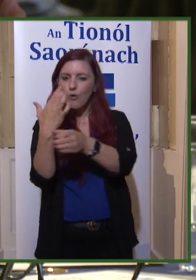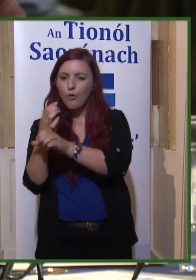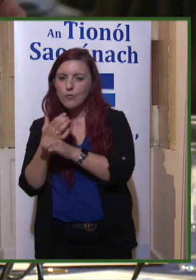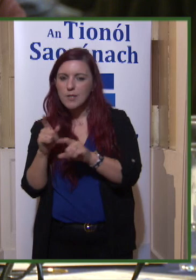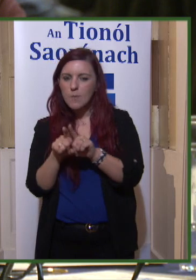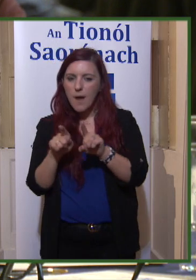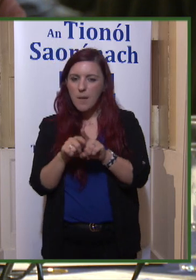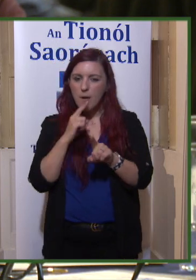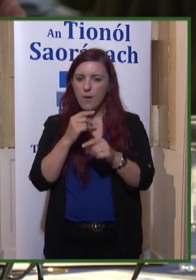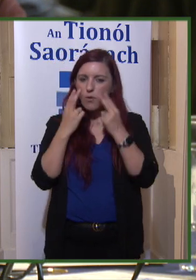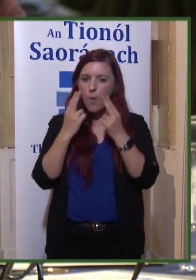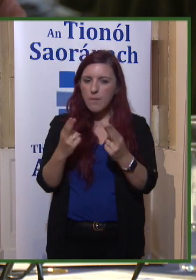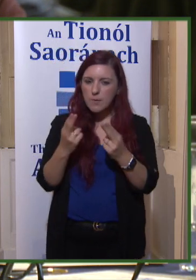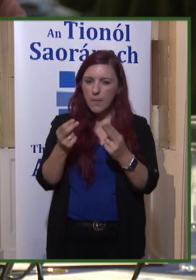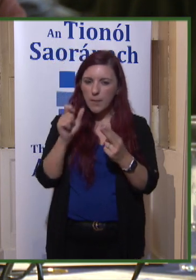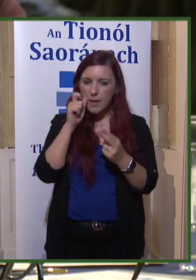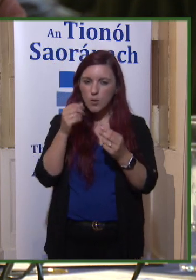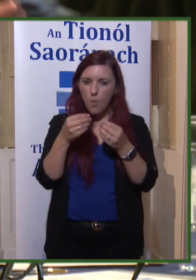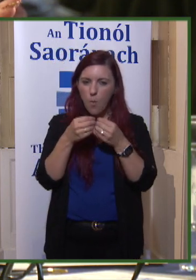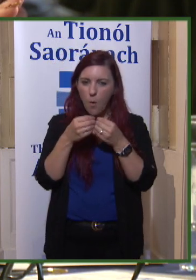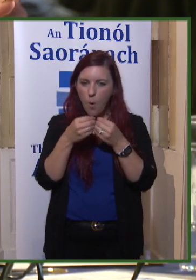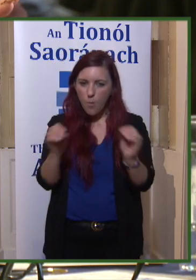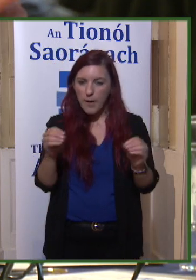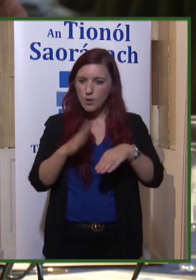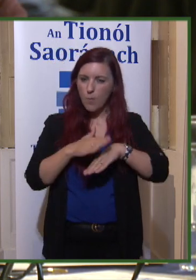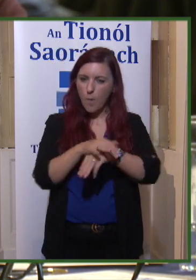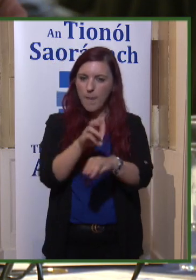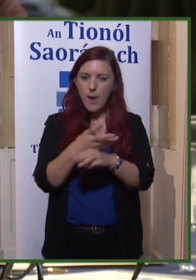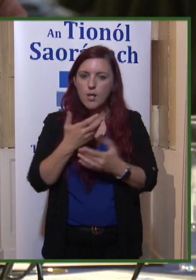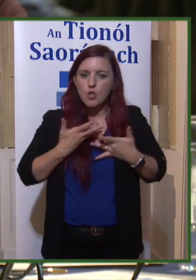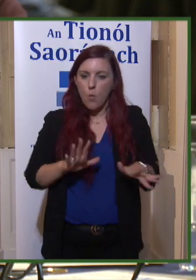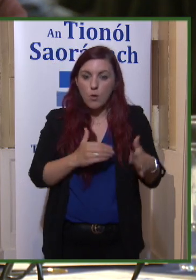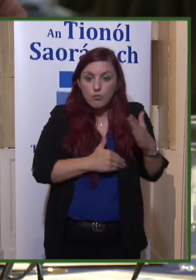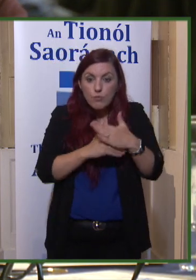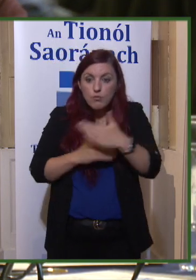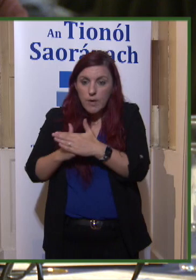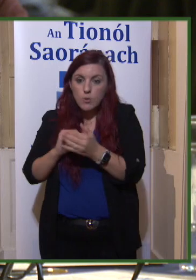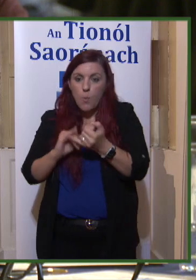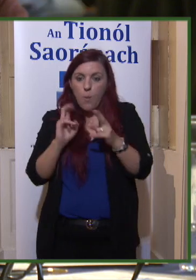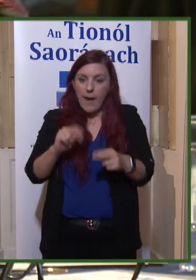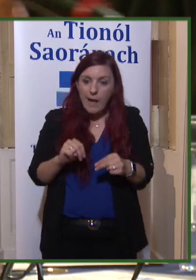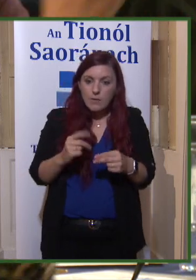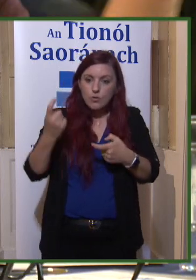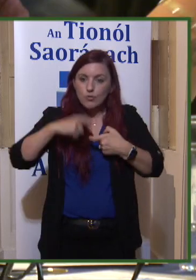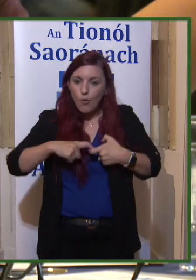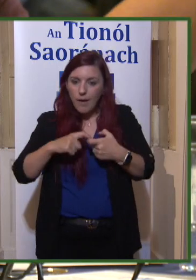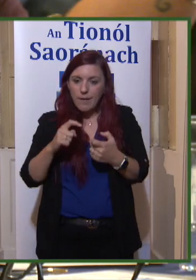just think we need to open it up to more people rather than restrict it. That's my personal preference. Yeah.